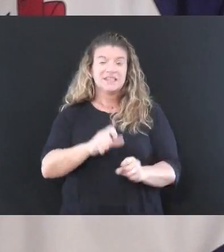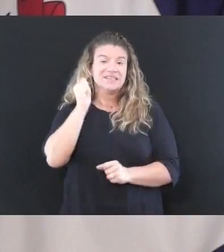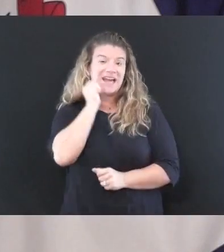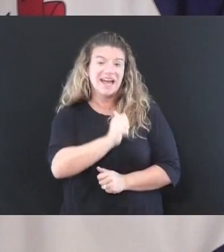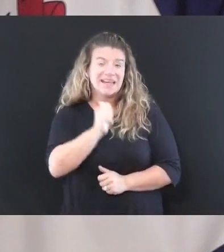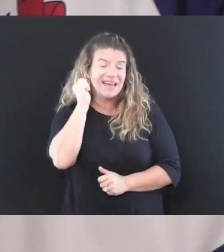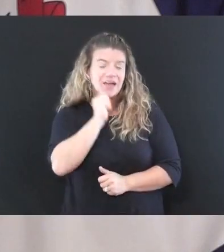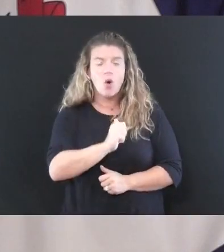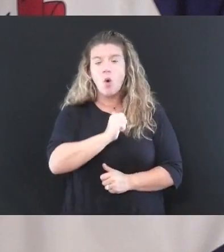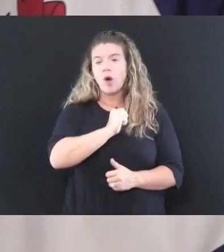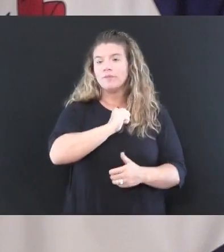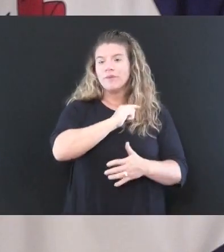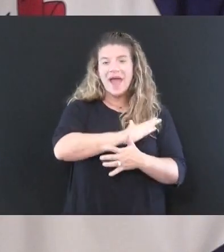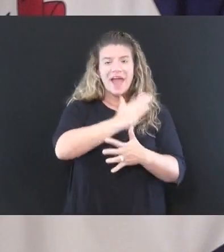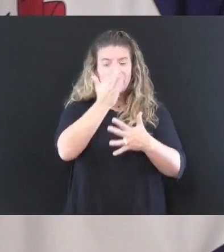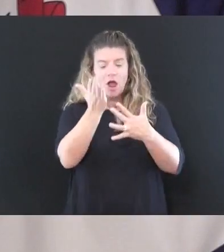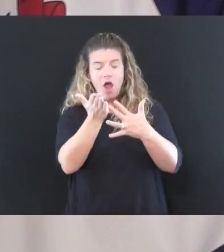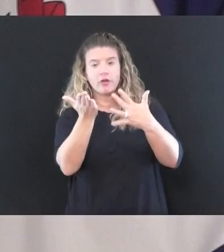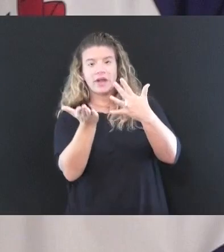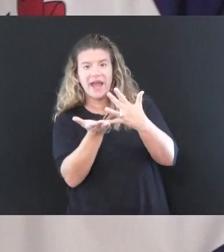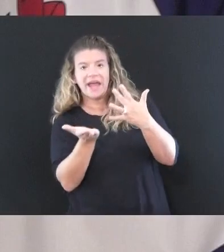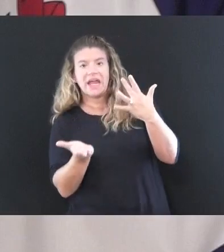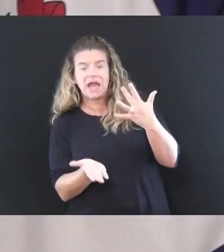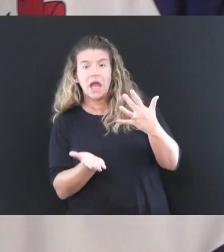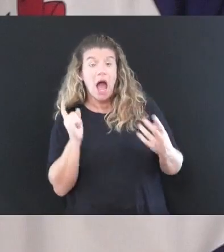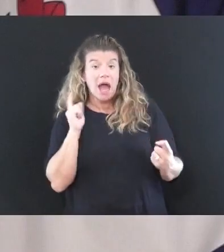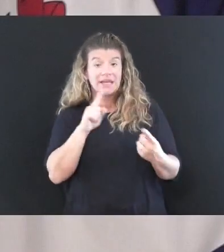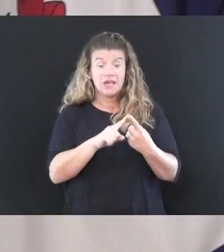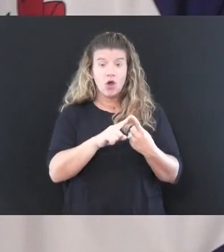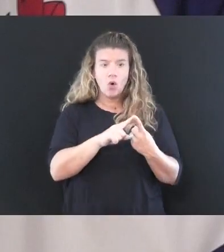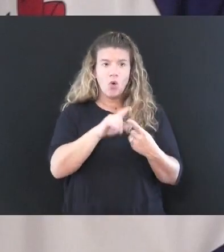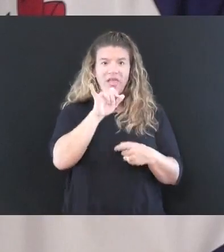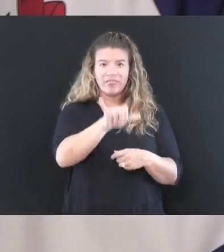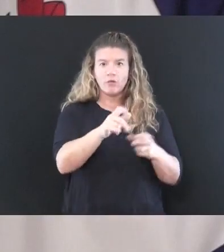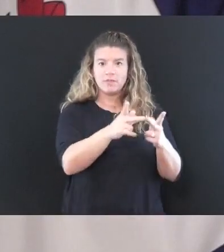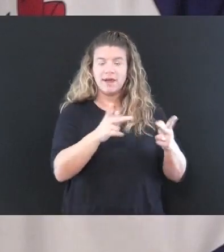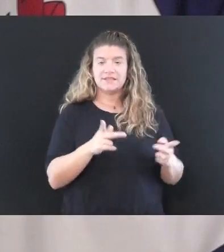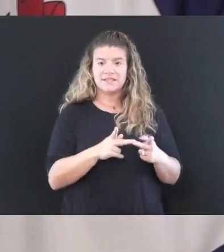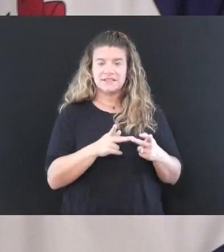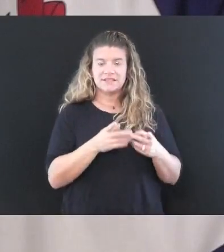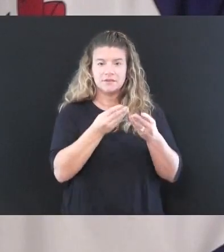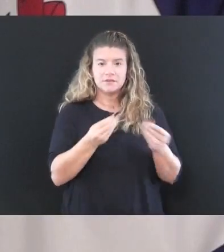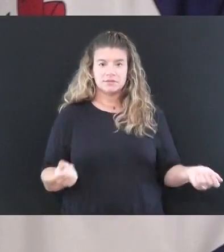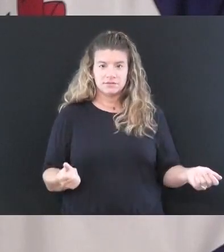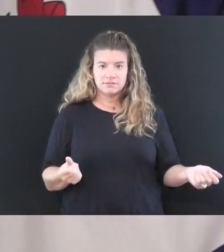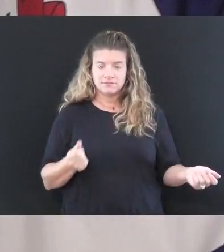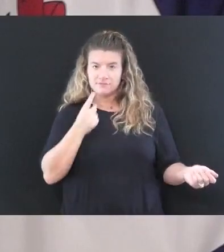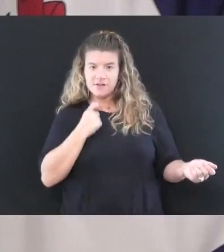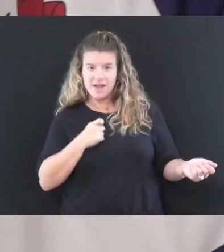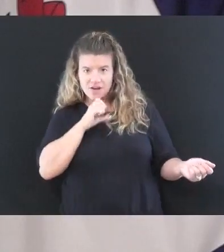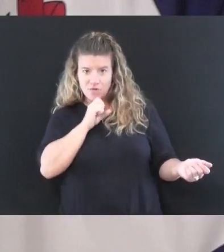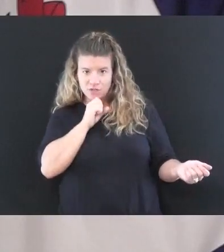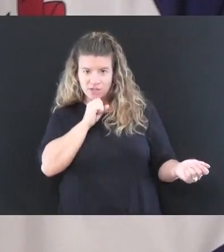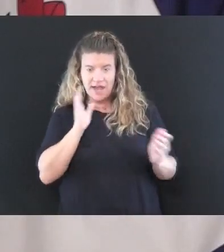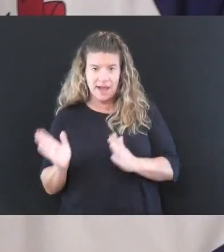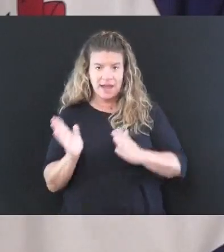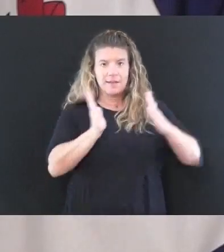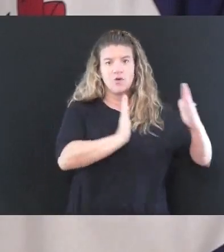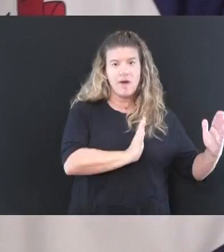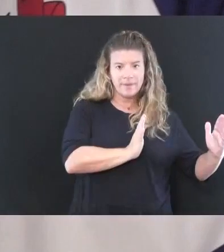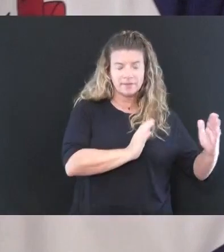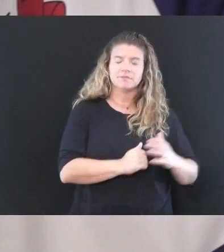daily or every other day basis in those counties until we get those counties out of the orange and the red.